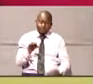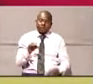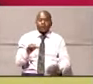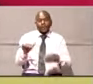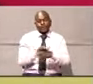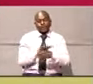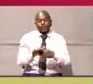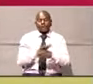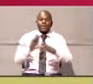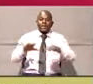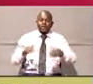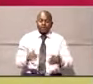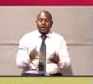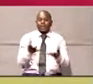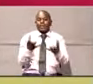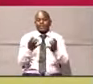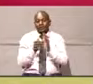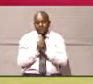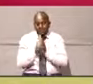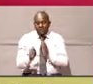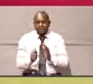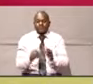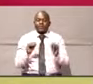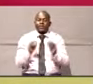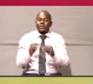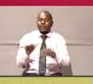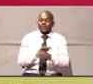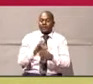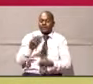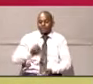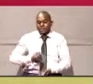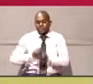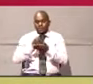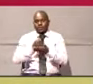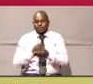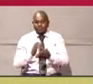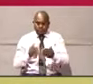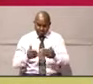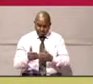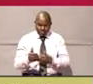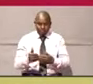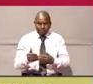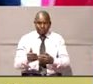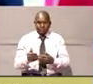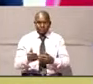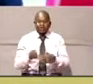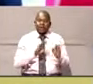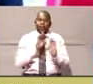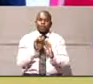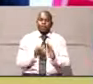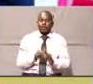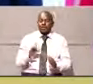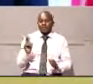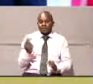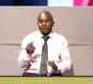then how can our expertise in the small and medium enterprise help them in becoming even better at what they do. This is the